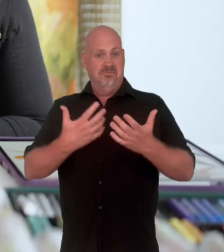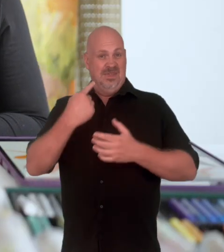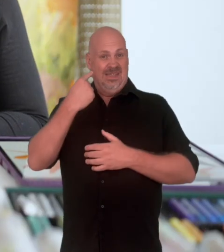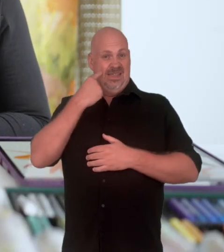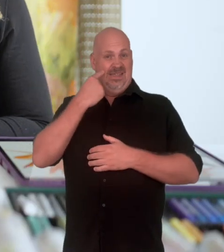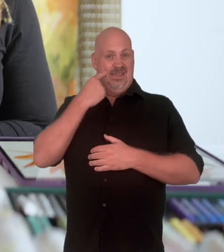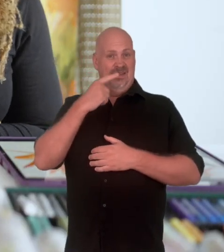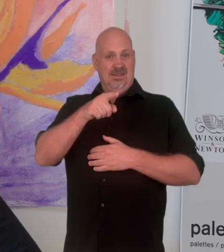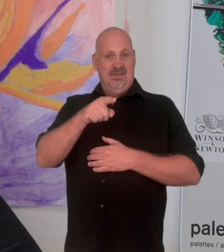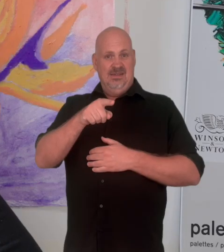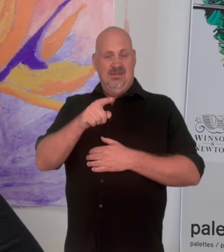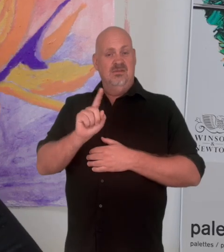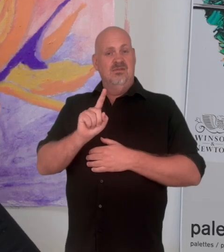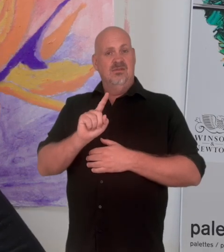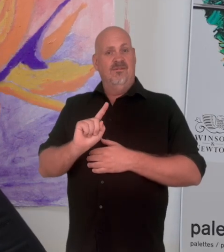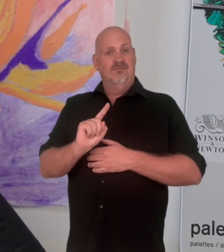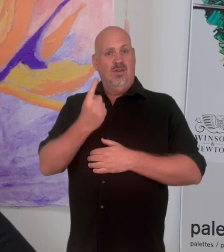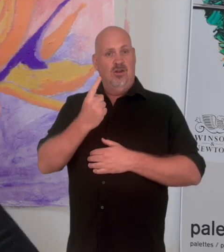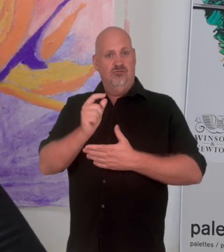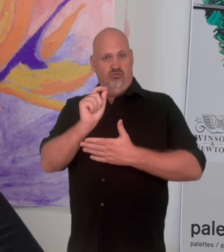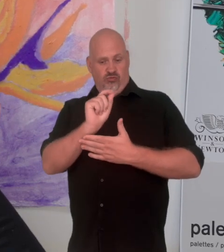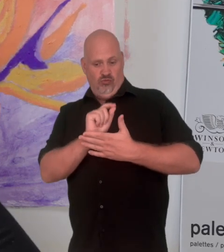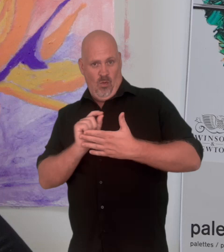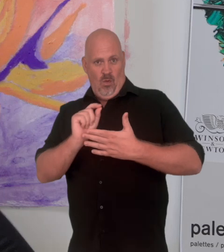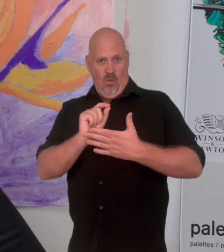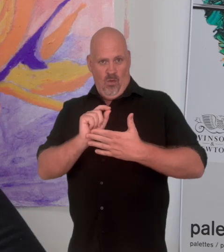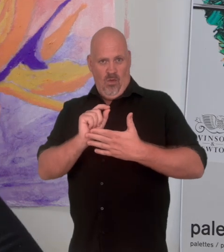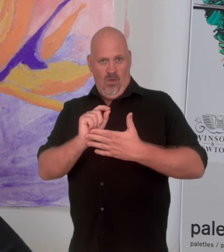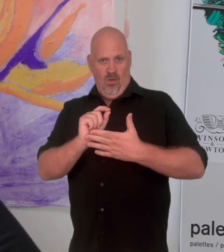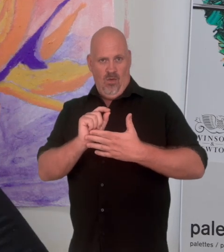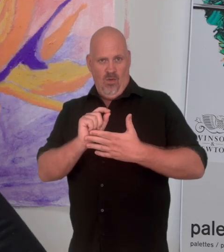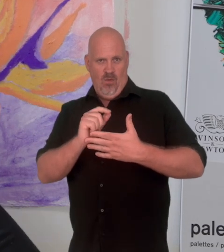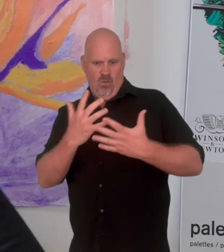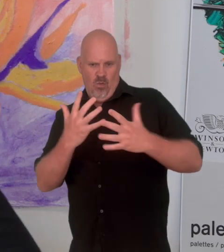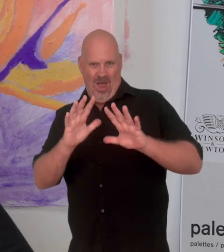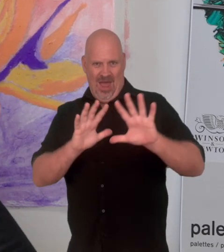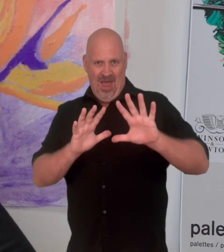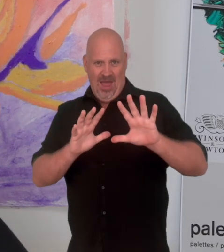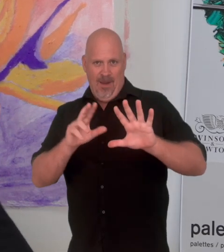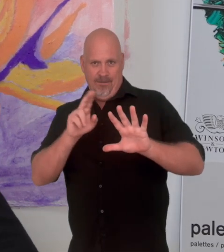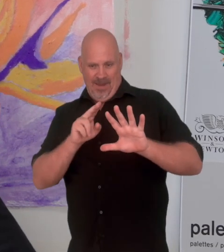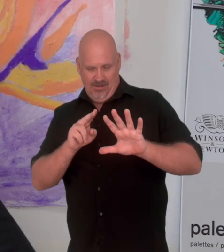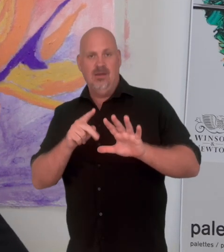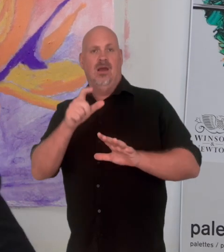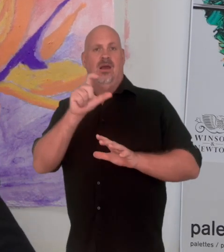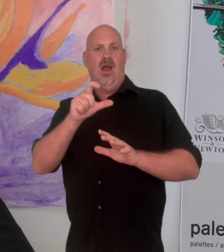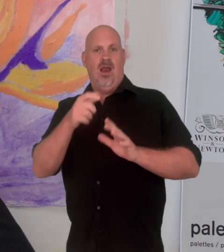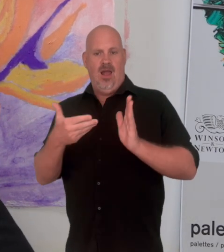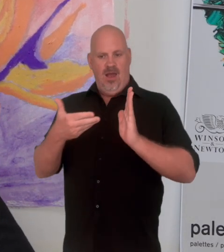If it's easier, you can draw out first where you want to paint and then fill in the color.